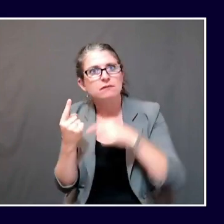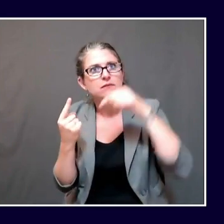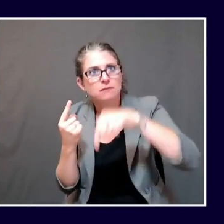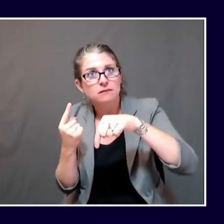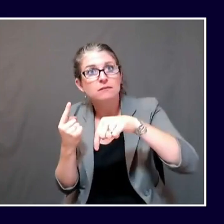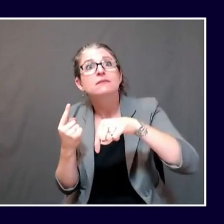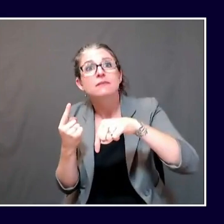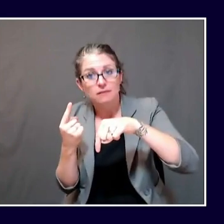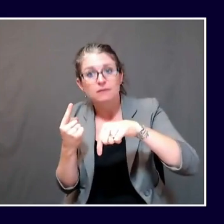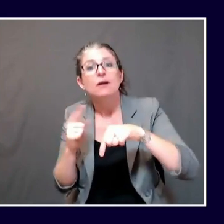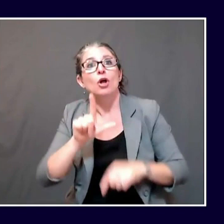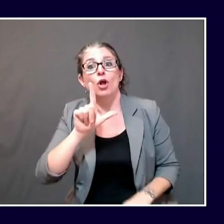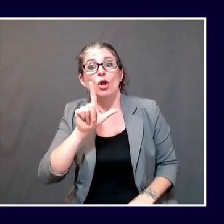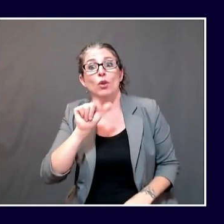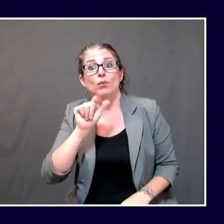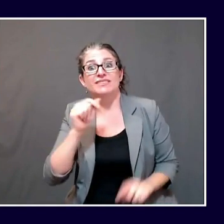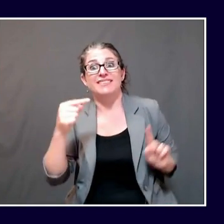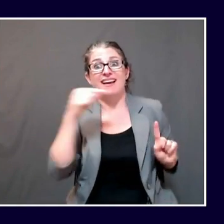New York.